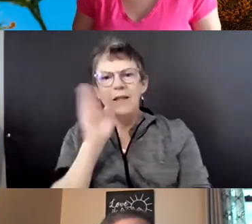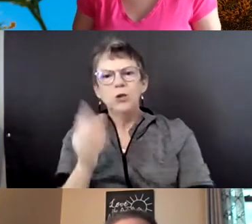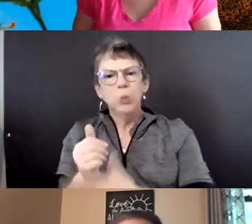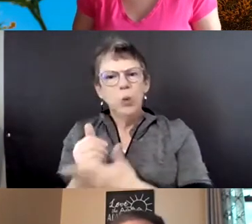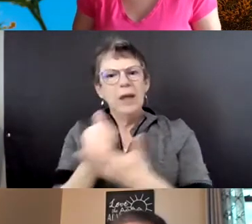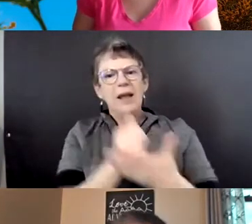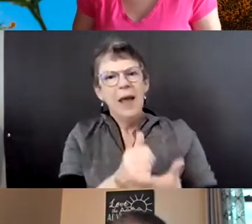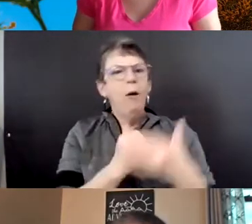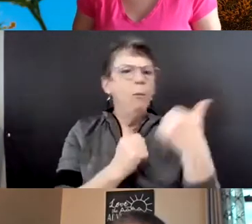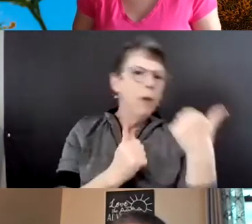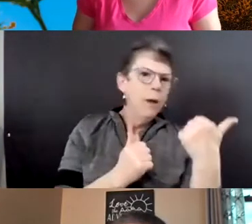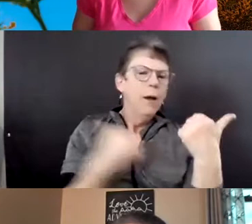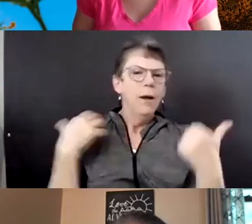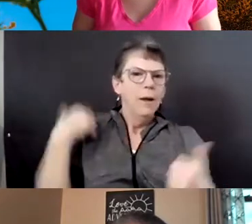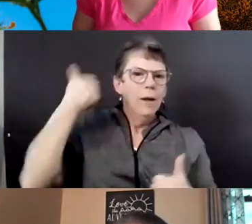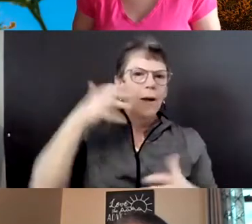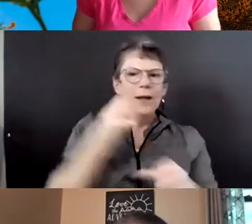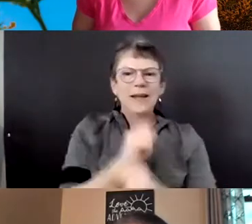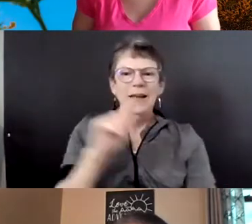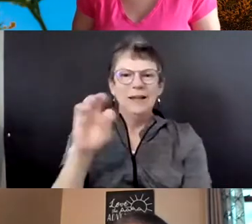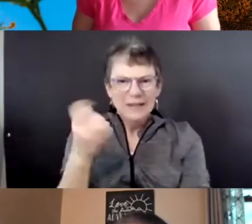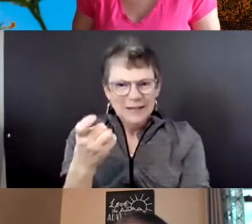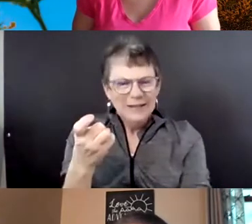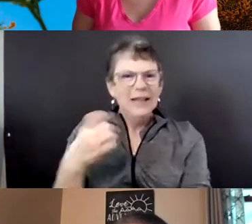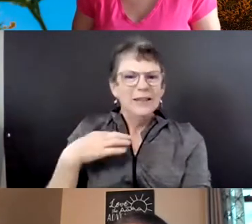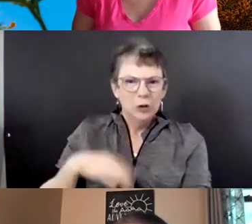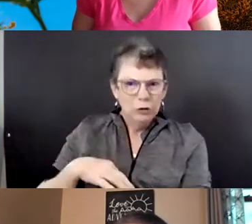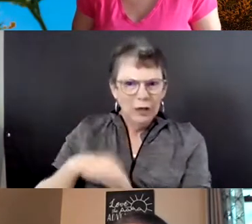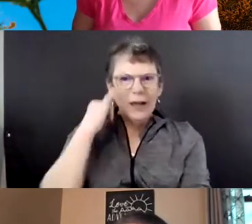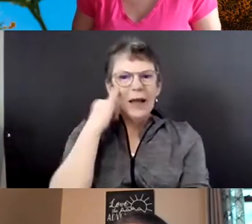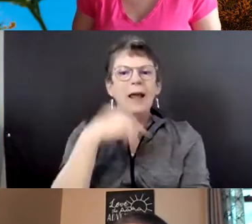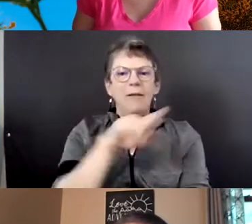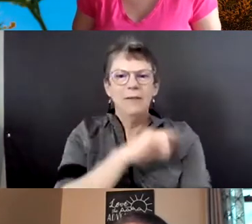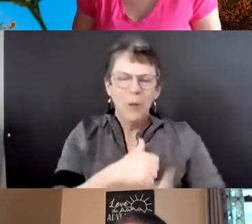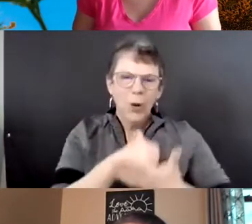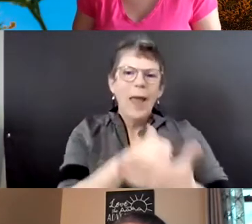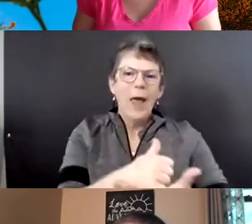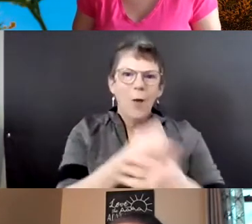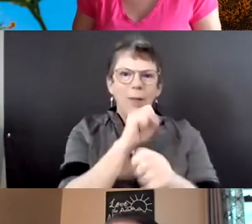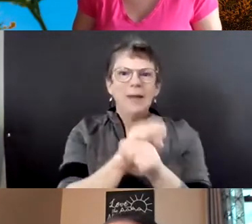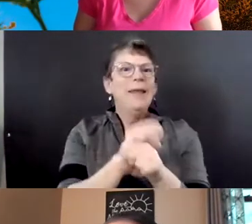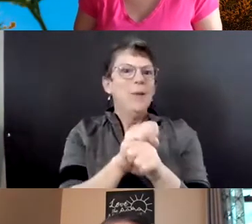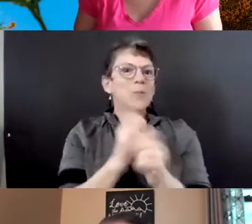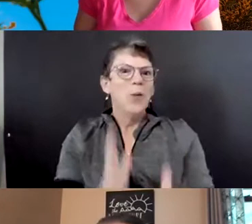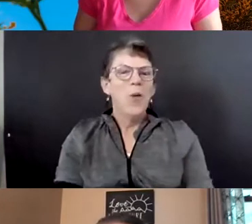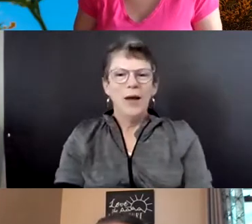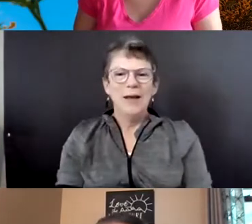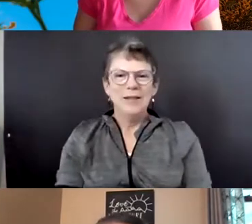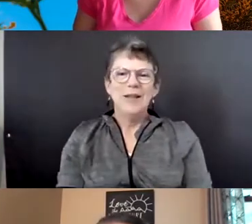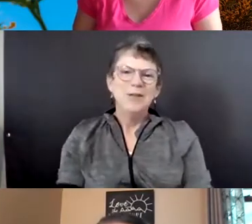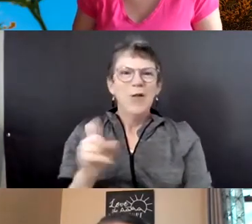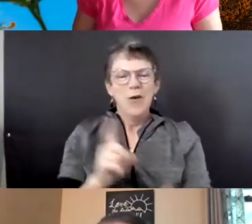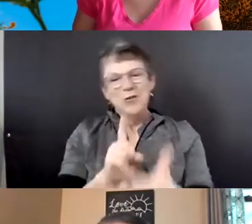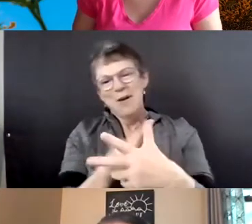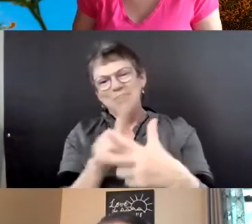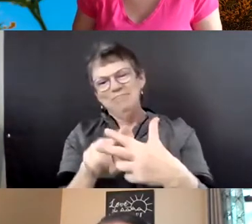little bit of a tax credit if they were incentivizing and helping their employees. So those are kind of my three main issues.